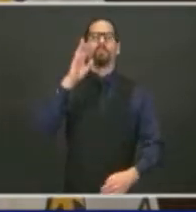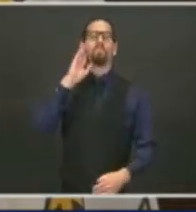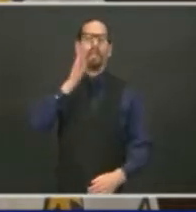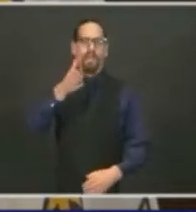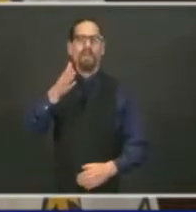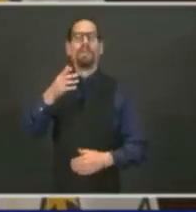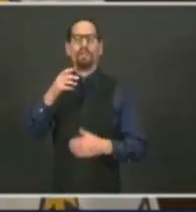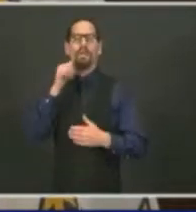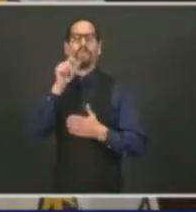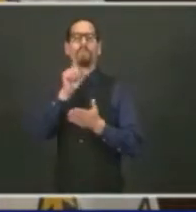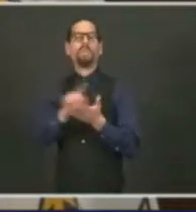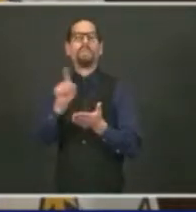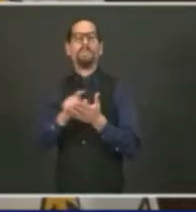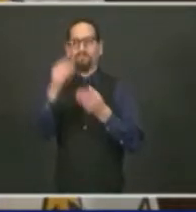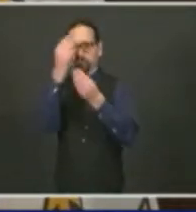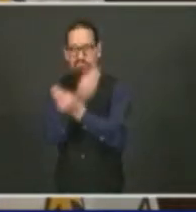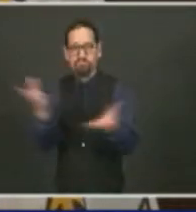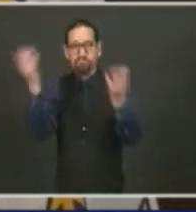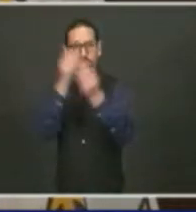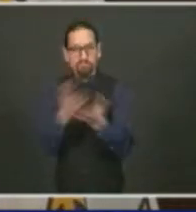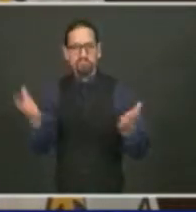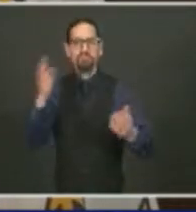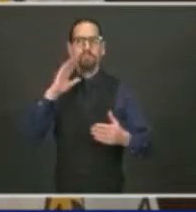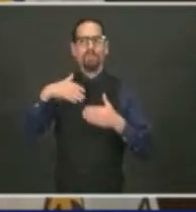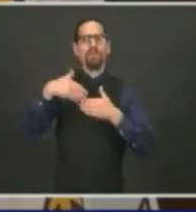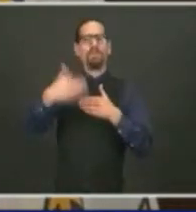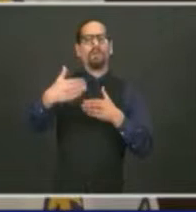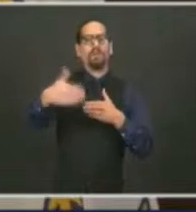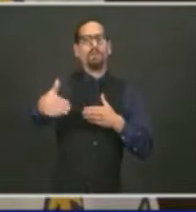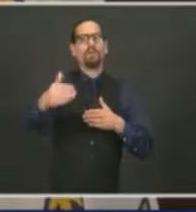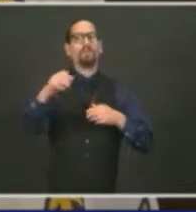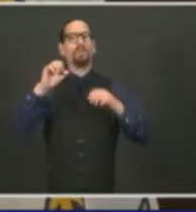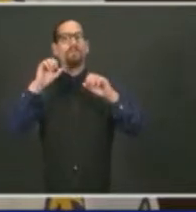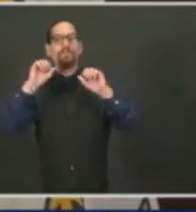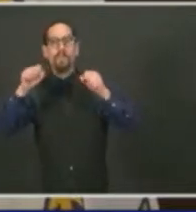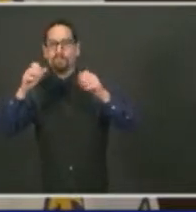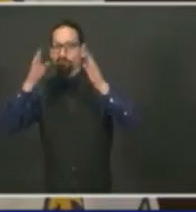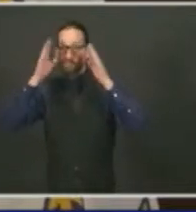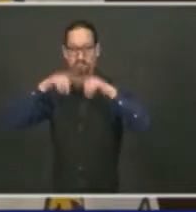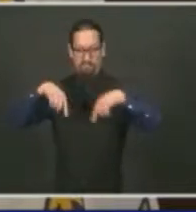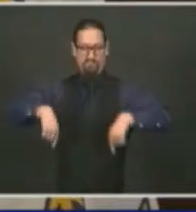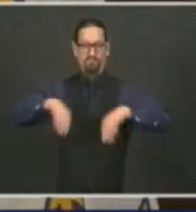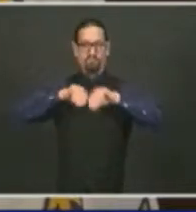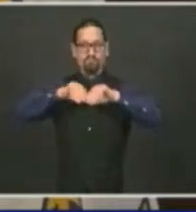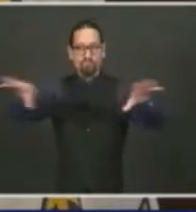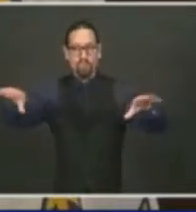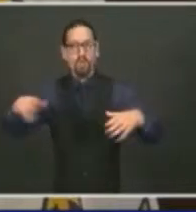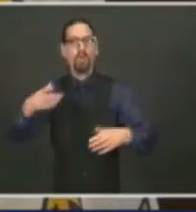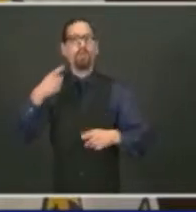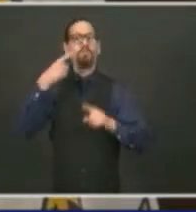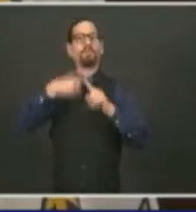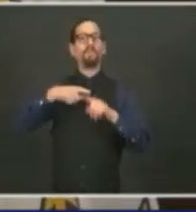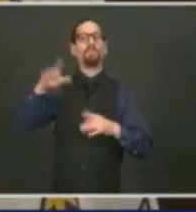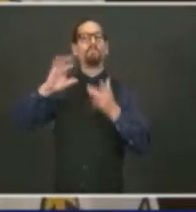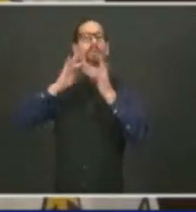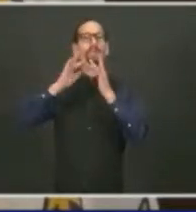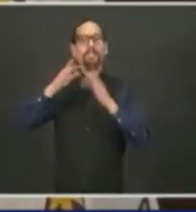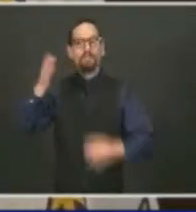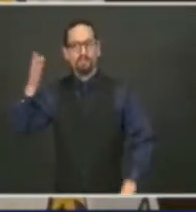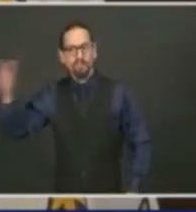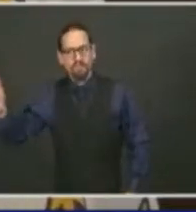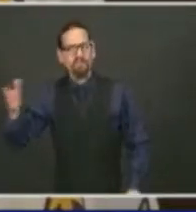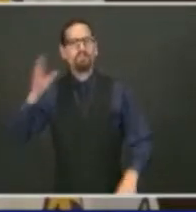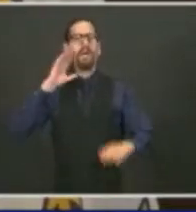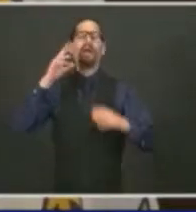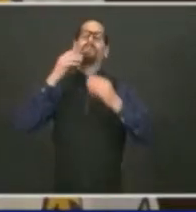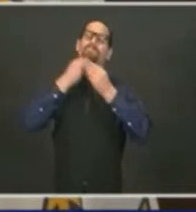where people can get vaccinated. So stay tuned, check our website, pay attention to these press conferences. We'll be announcing some of that in the near future. We